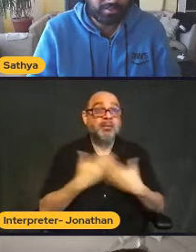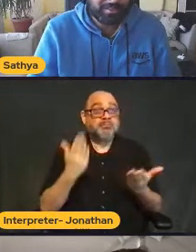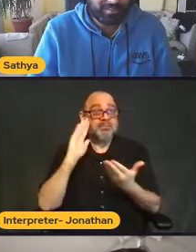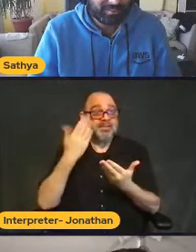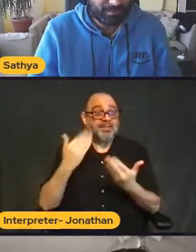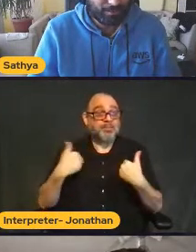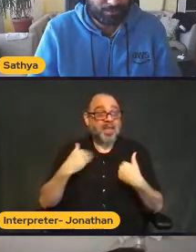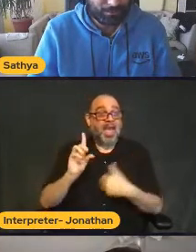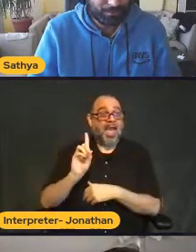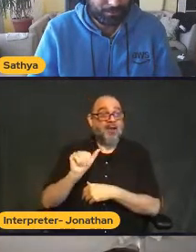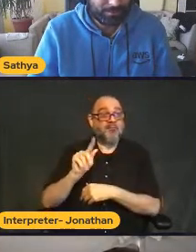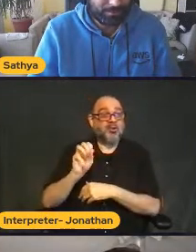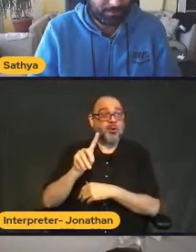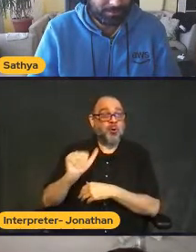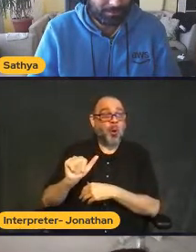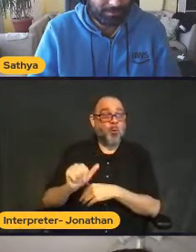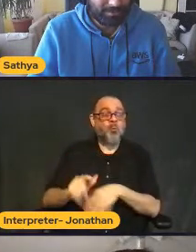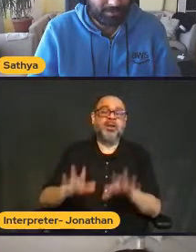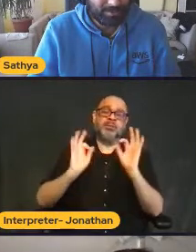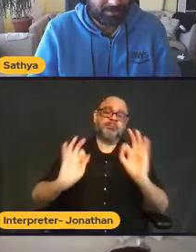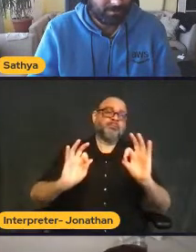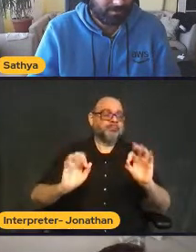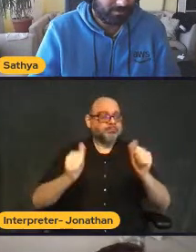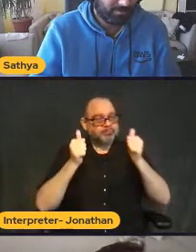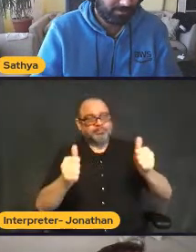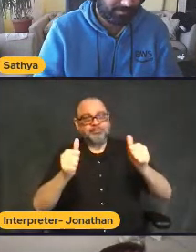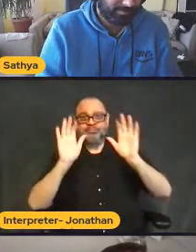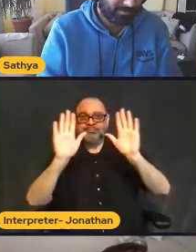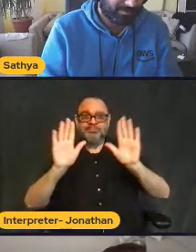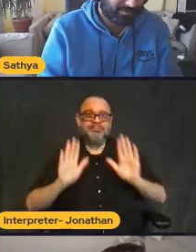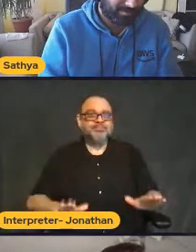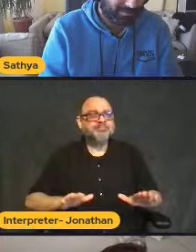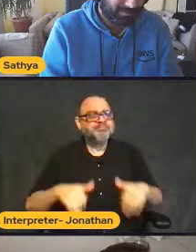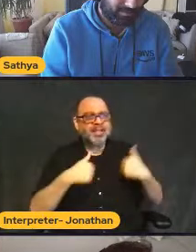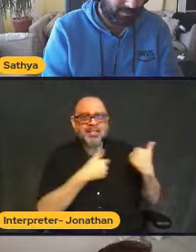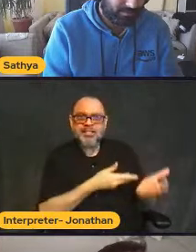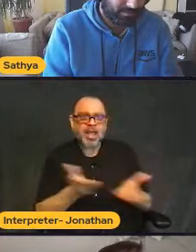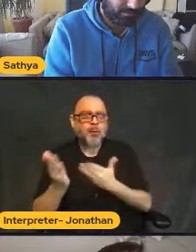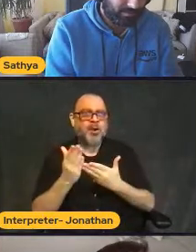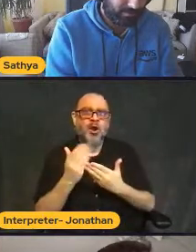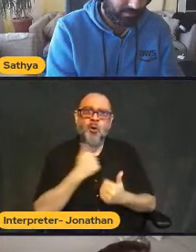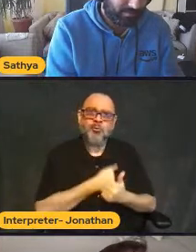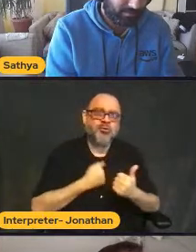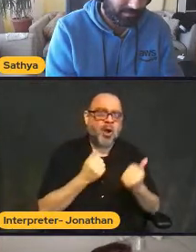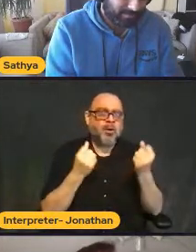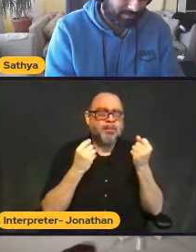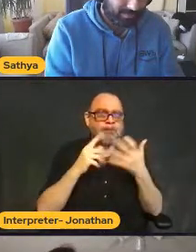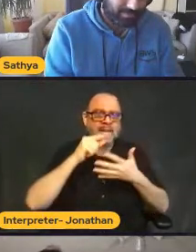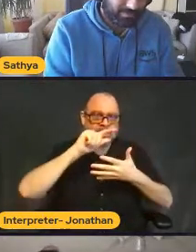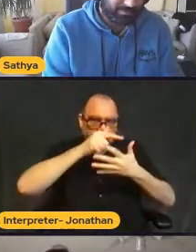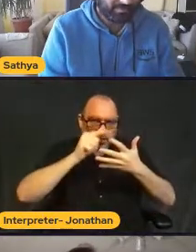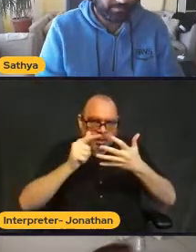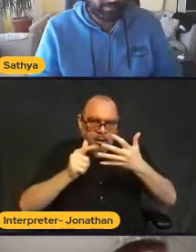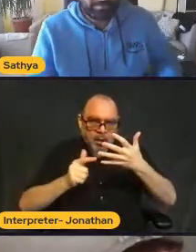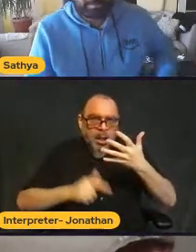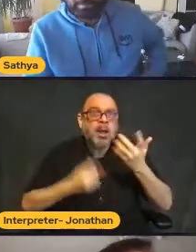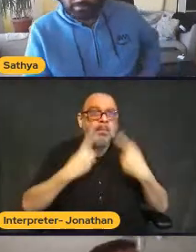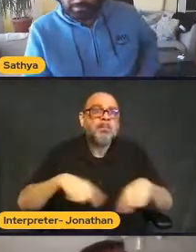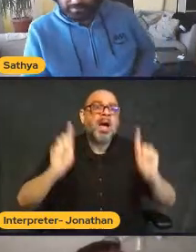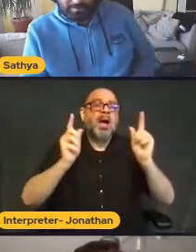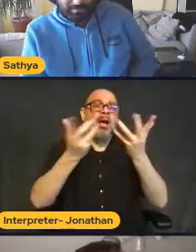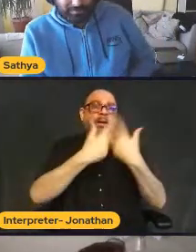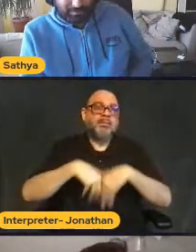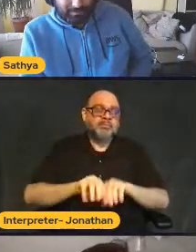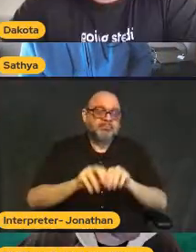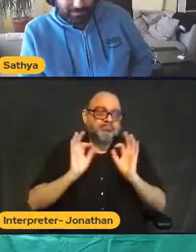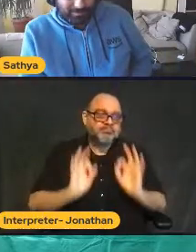you. Yes, we do. All right. There we go. Sorry about that. A lot of hoops. I got it figured out finally. No problem.